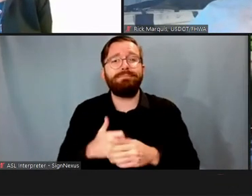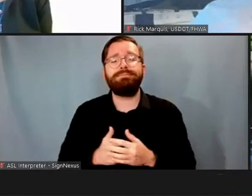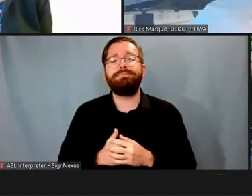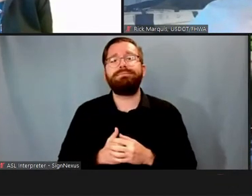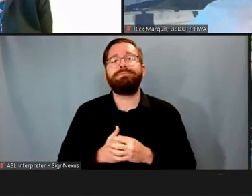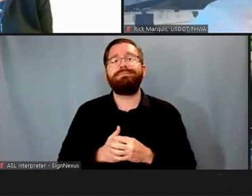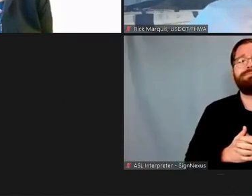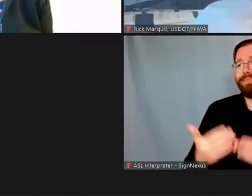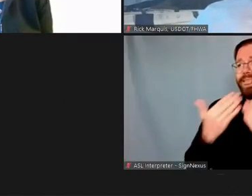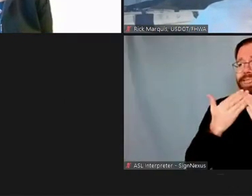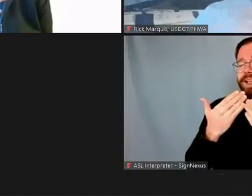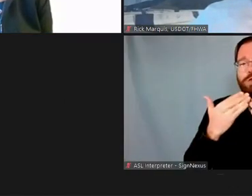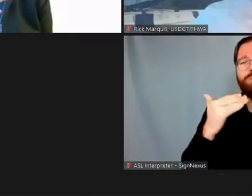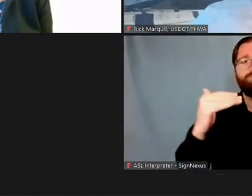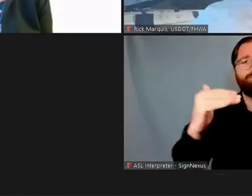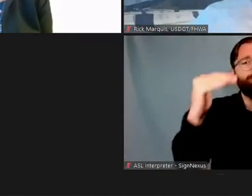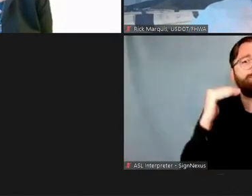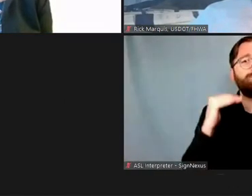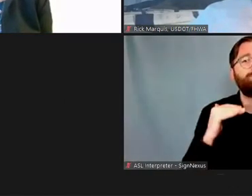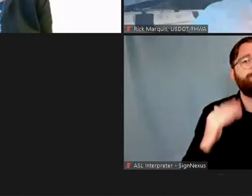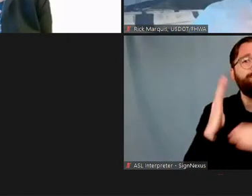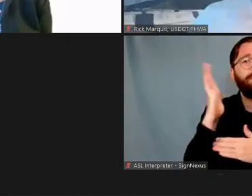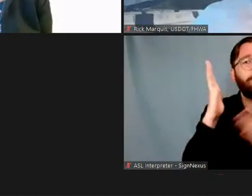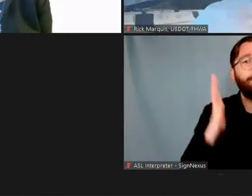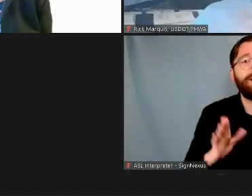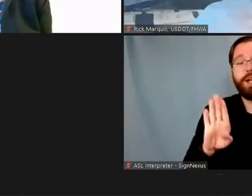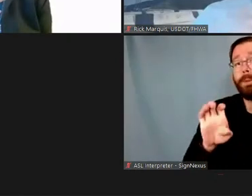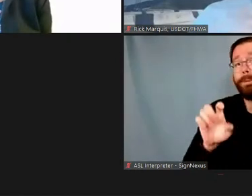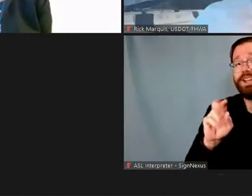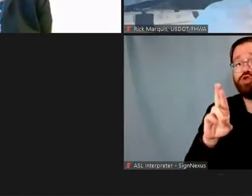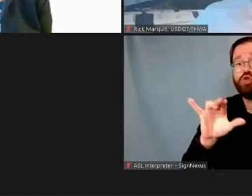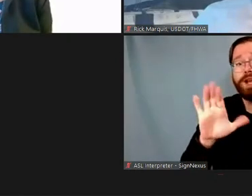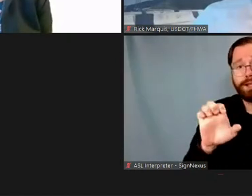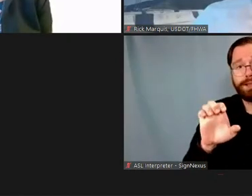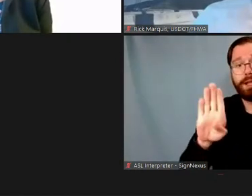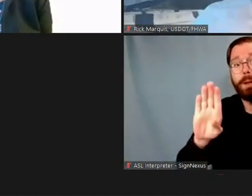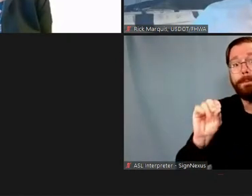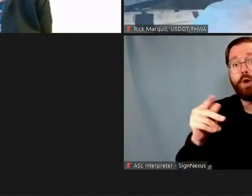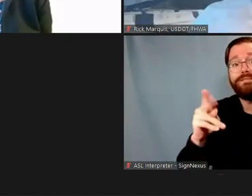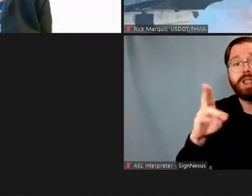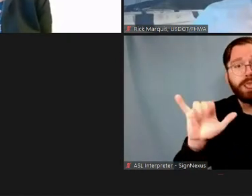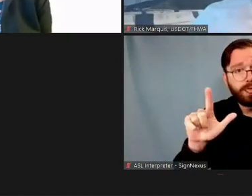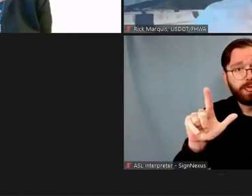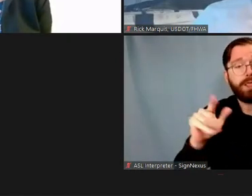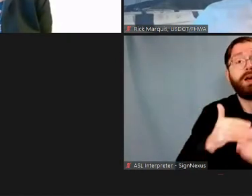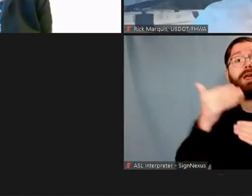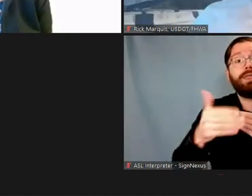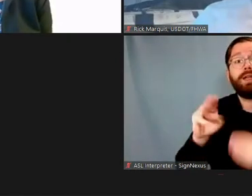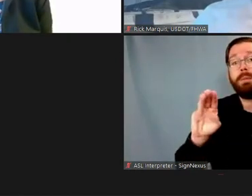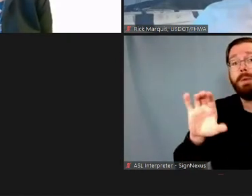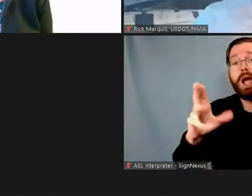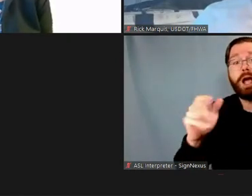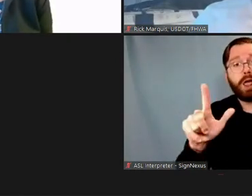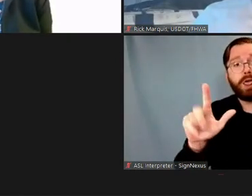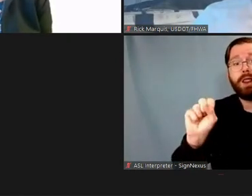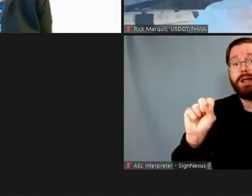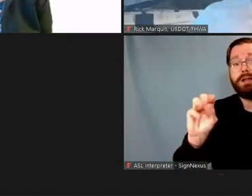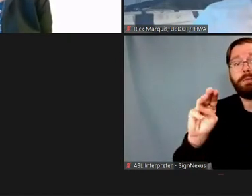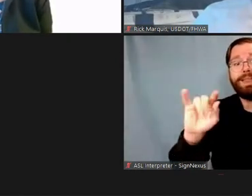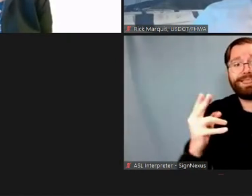thank you our next speaker is beatriz boco followed by michael smith